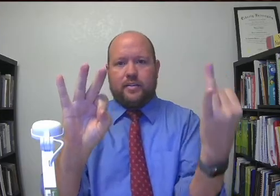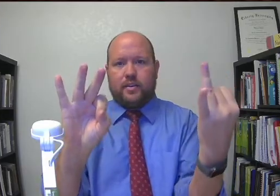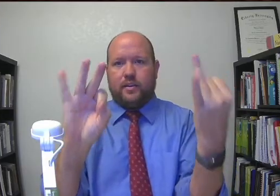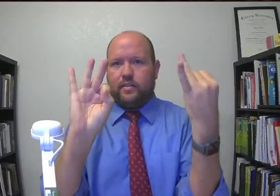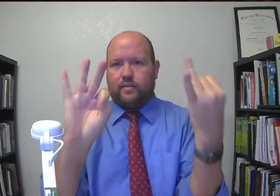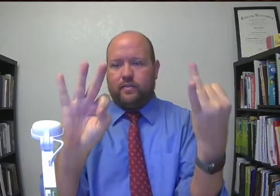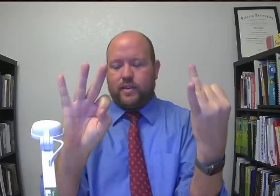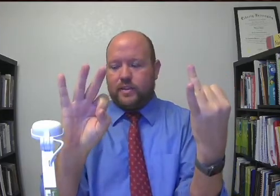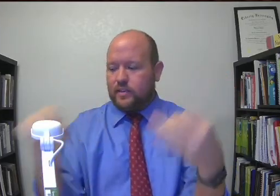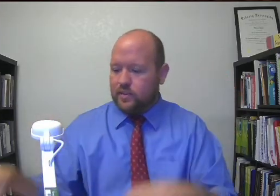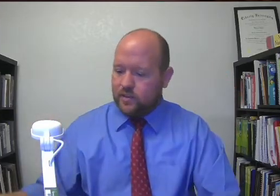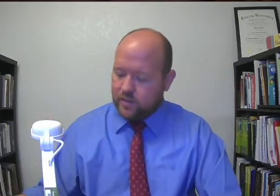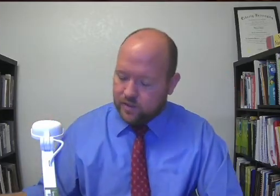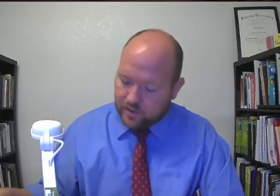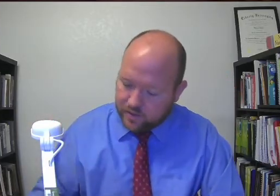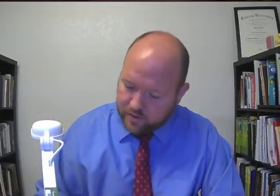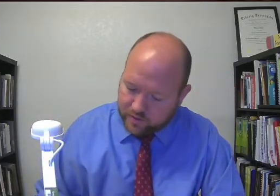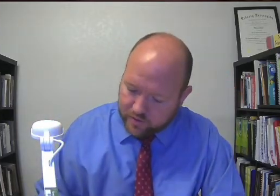it. Visit.